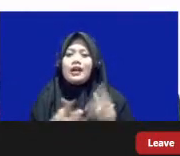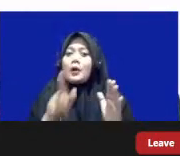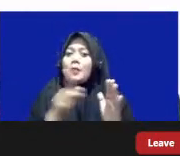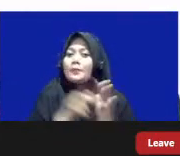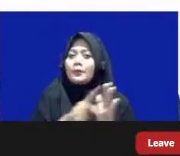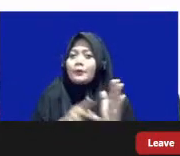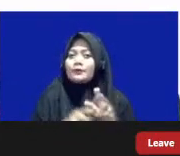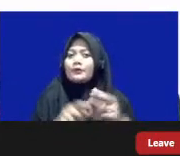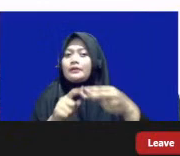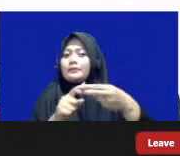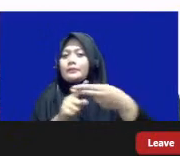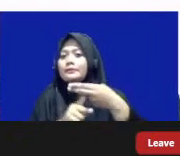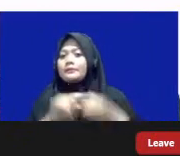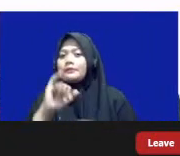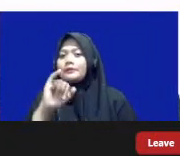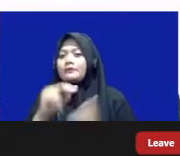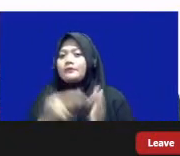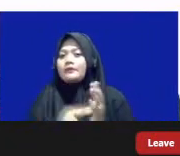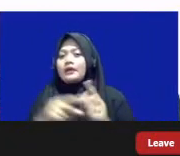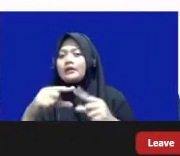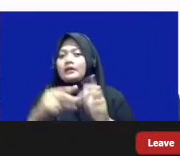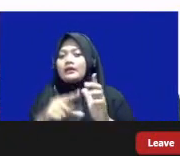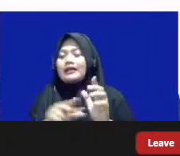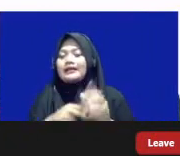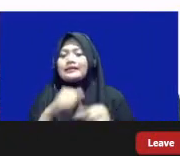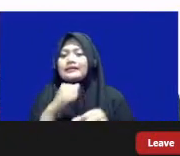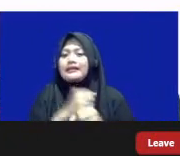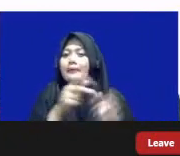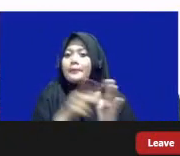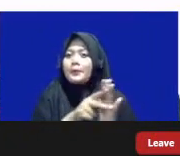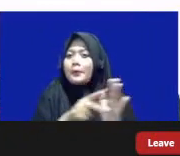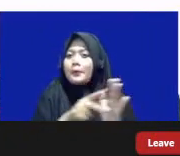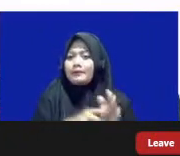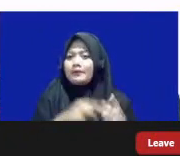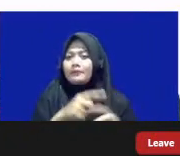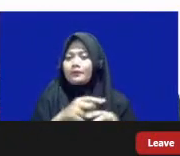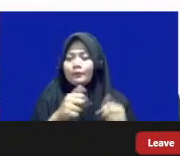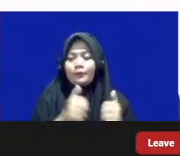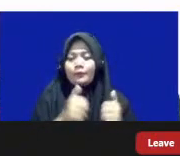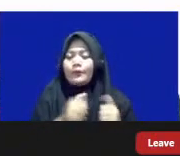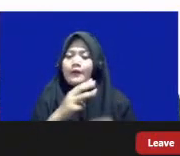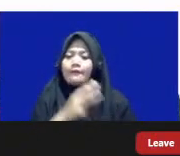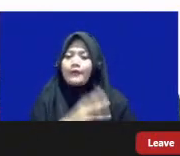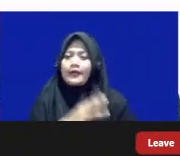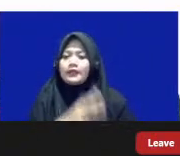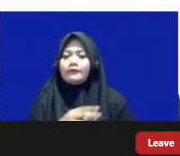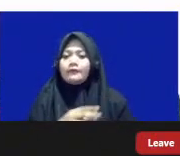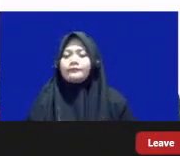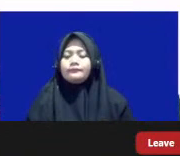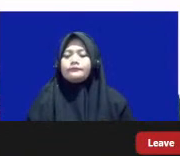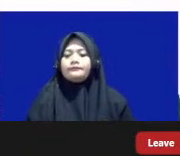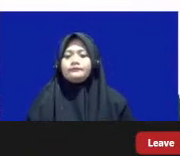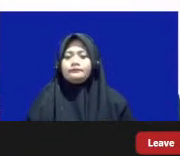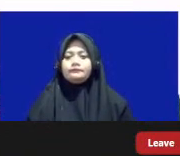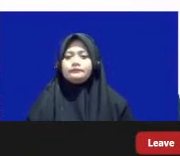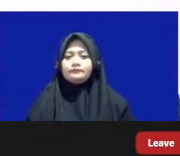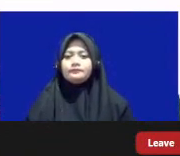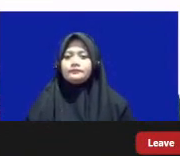and more dignified way to respond to the climate shock. Disaster should not take us by